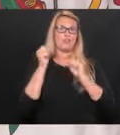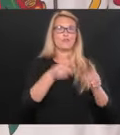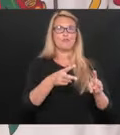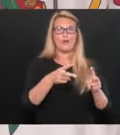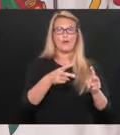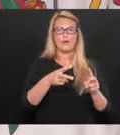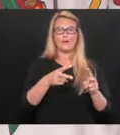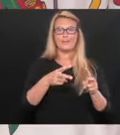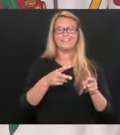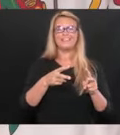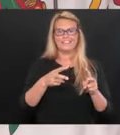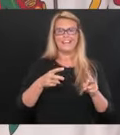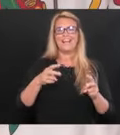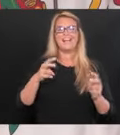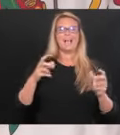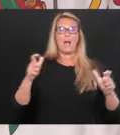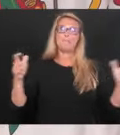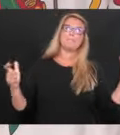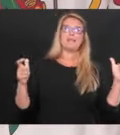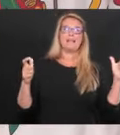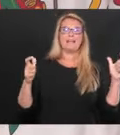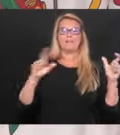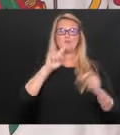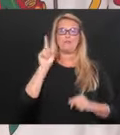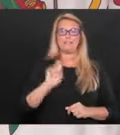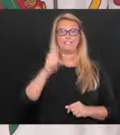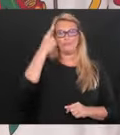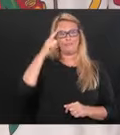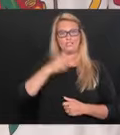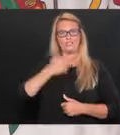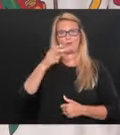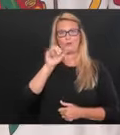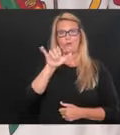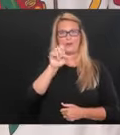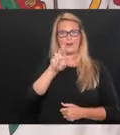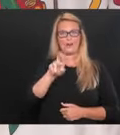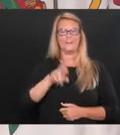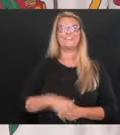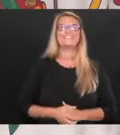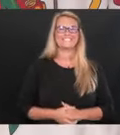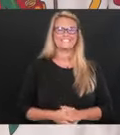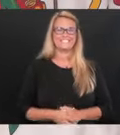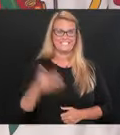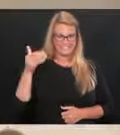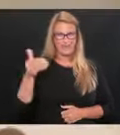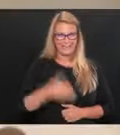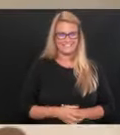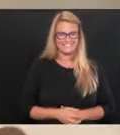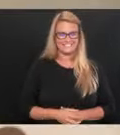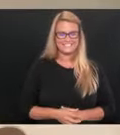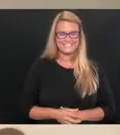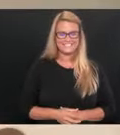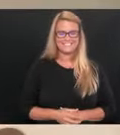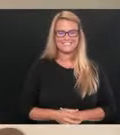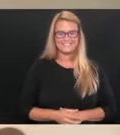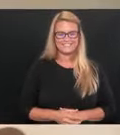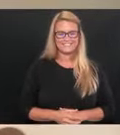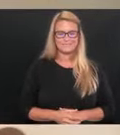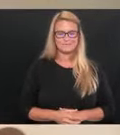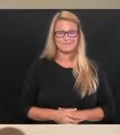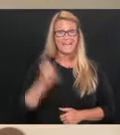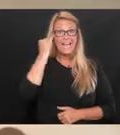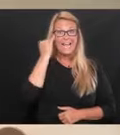with a tennis racket ready to answer this question, because this is right in his wheelhouse. General, go. If I mess this